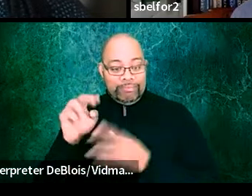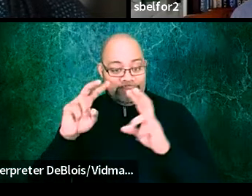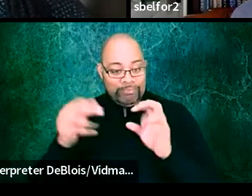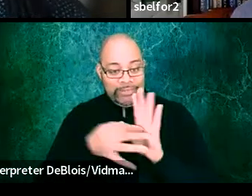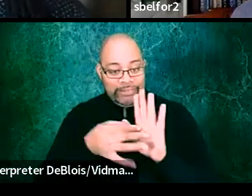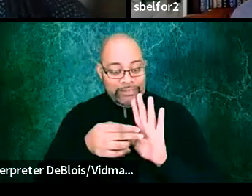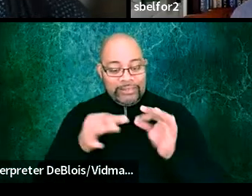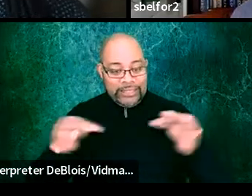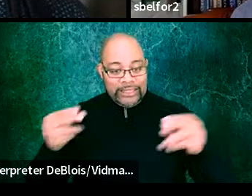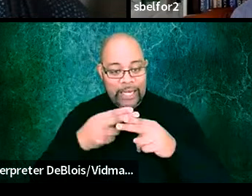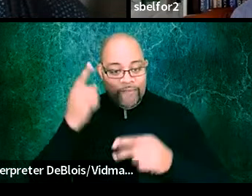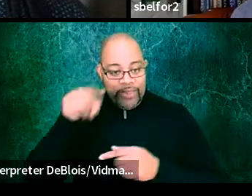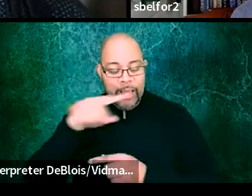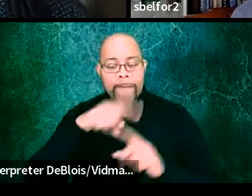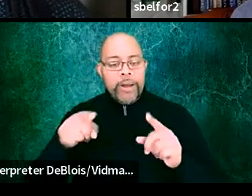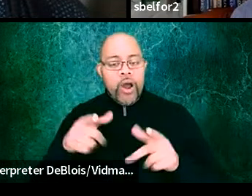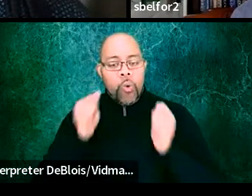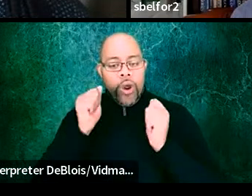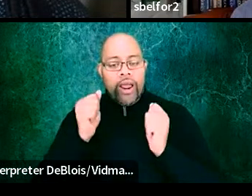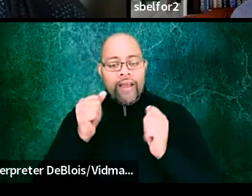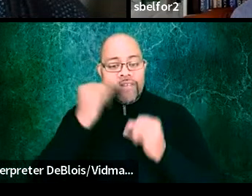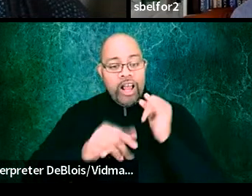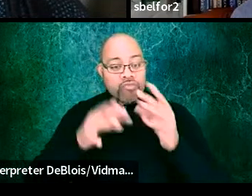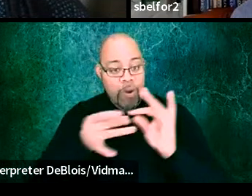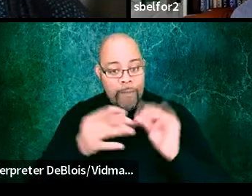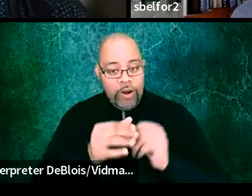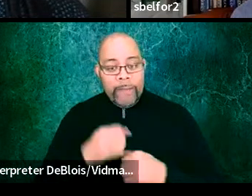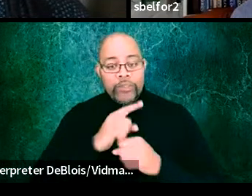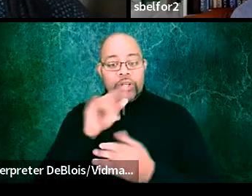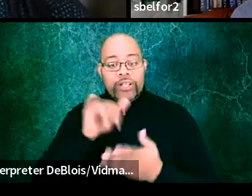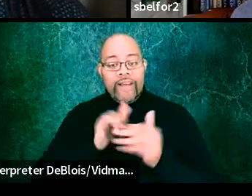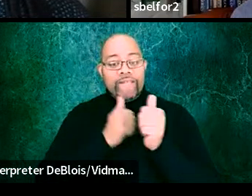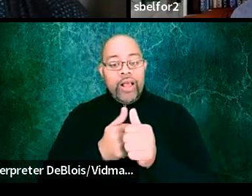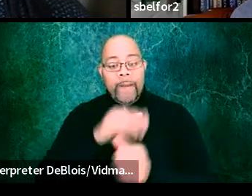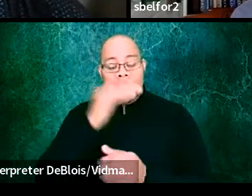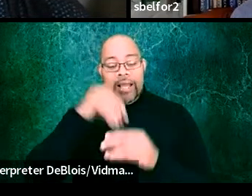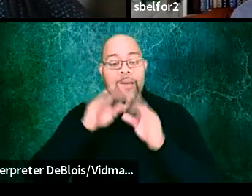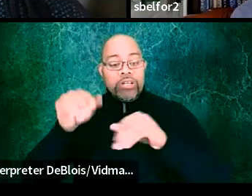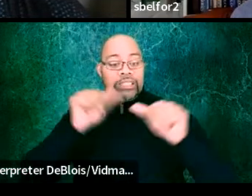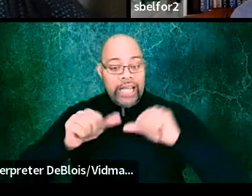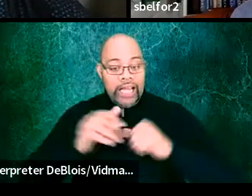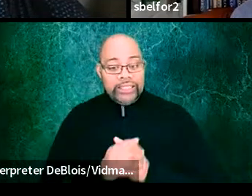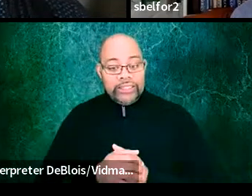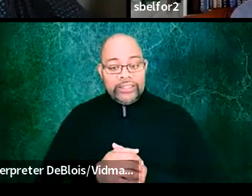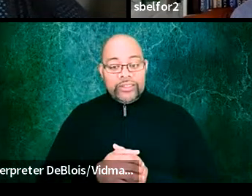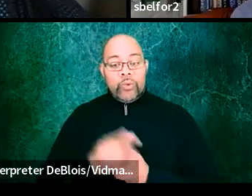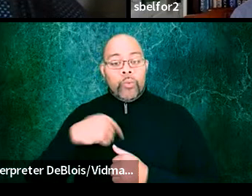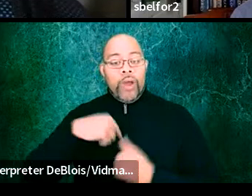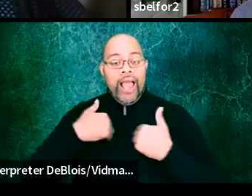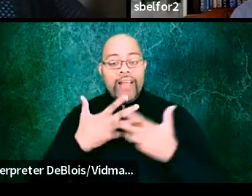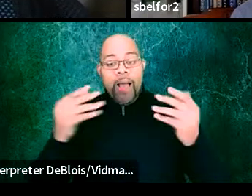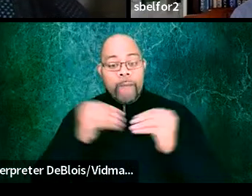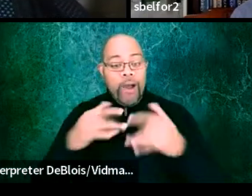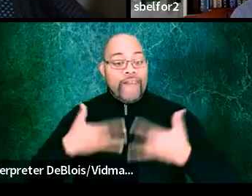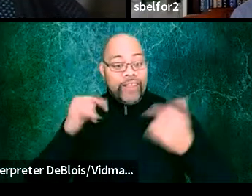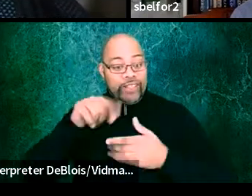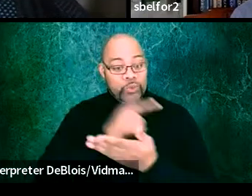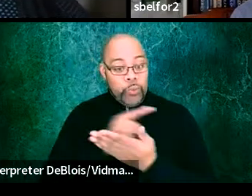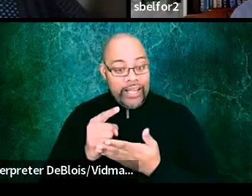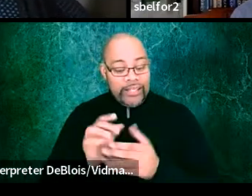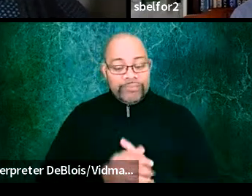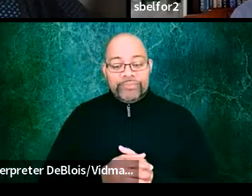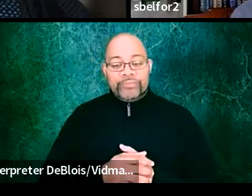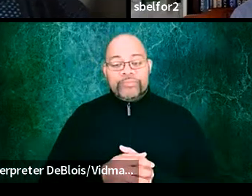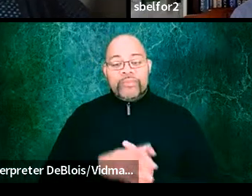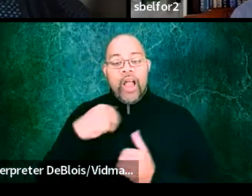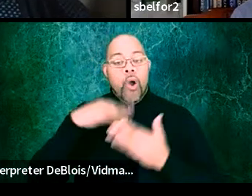them. But just a quick final remarks. Make sure to follow Black and Marine Science. We've got a lot more events this week.